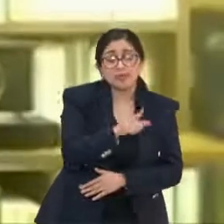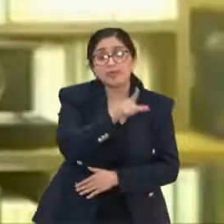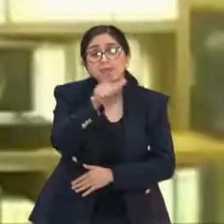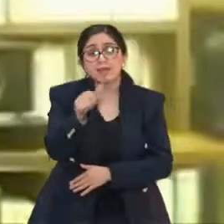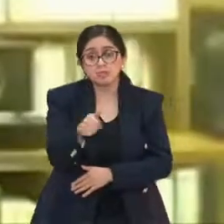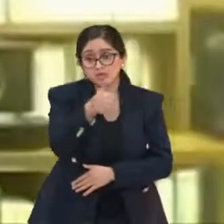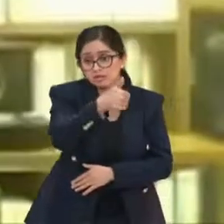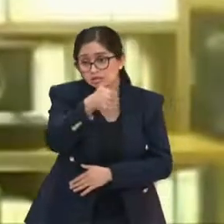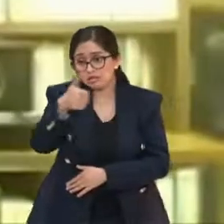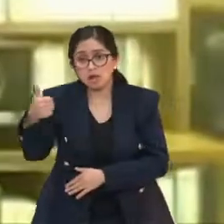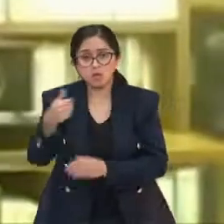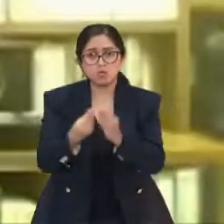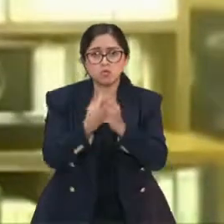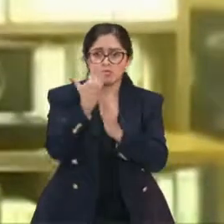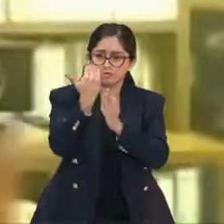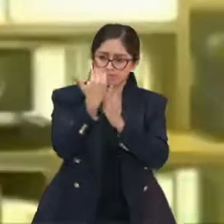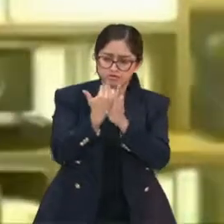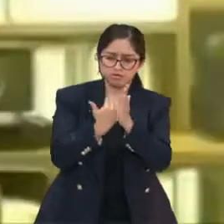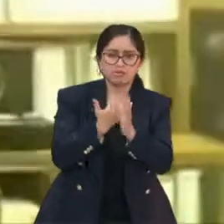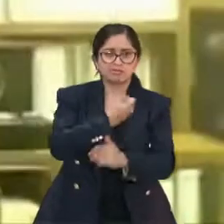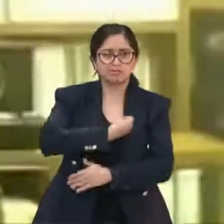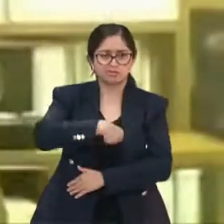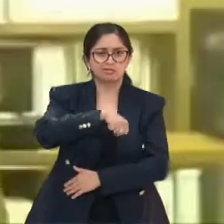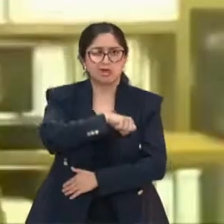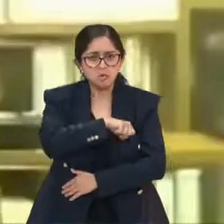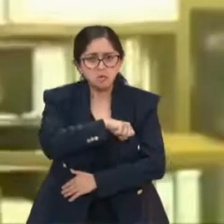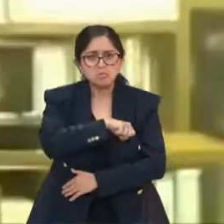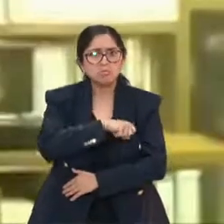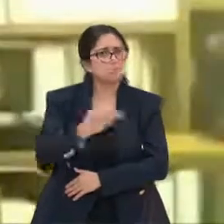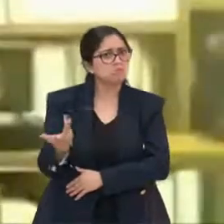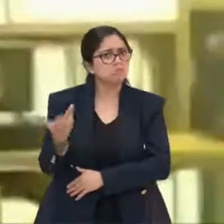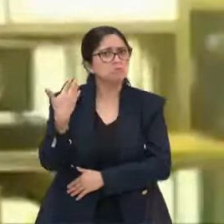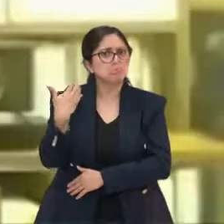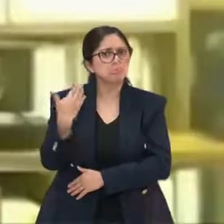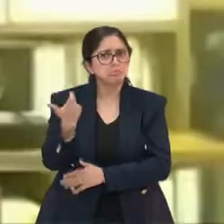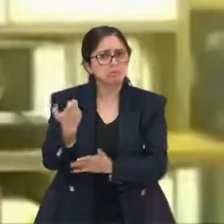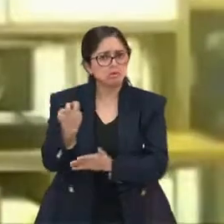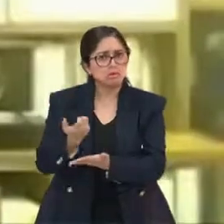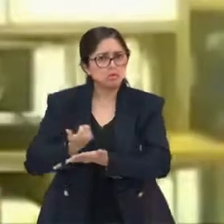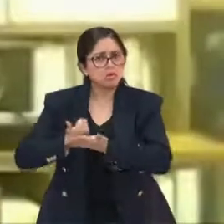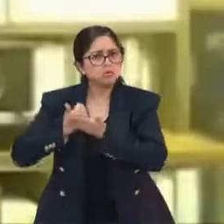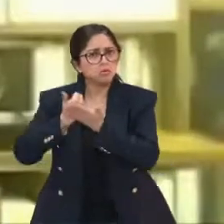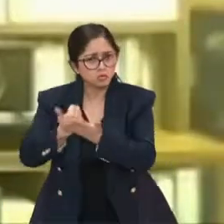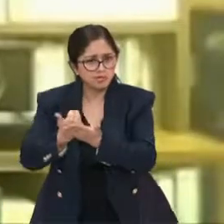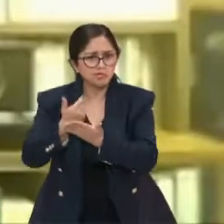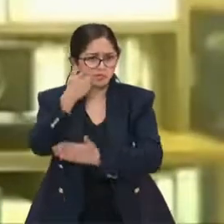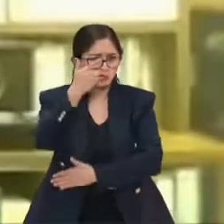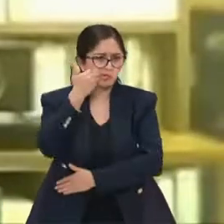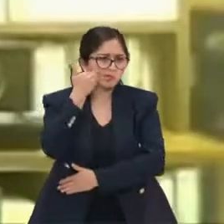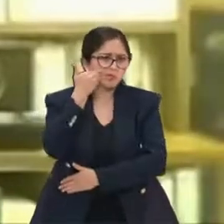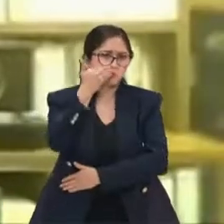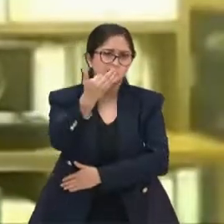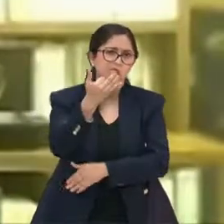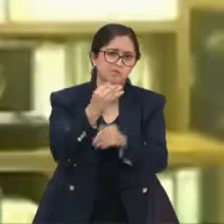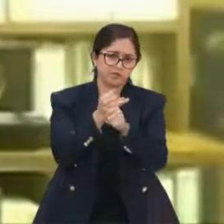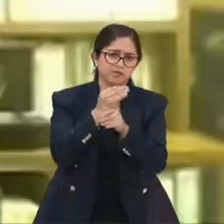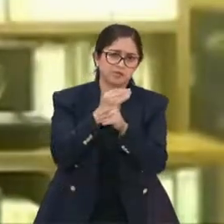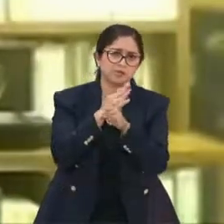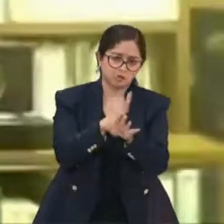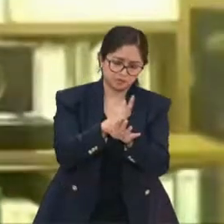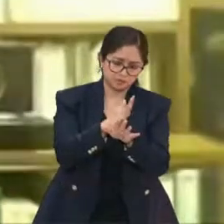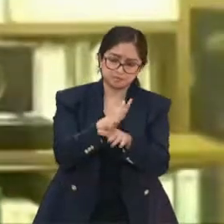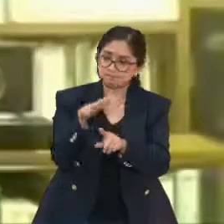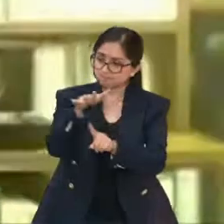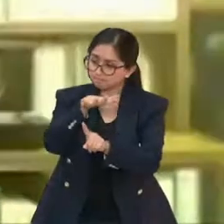able to apply protocols, public health that were proven effective. We have been